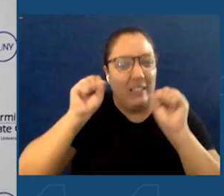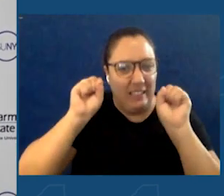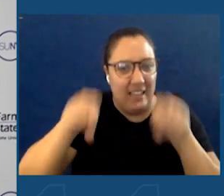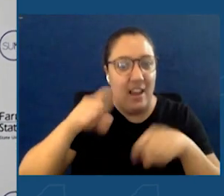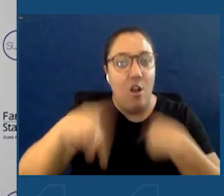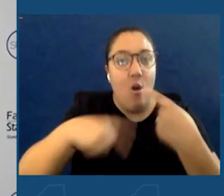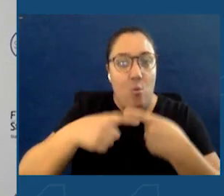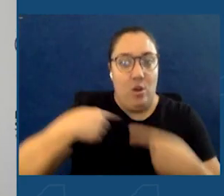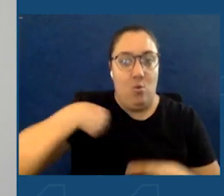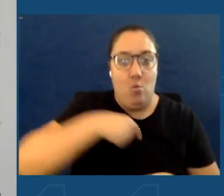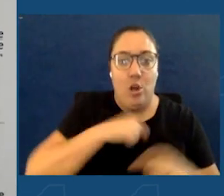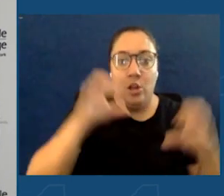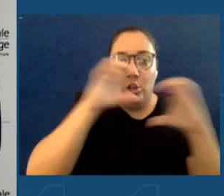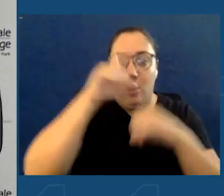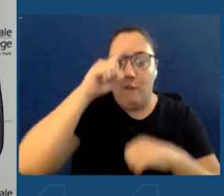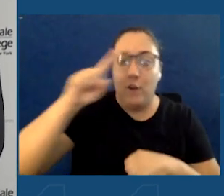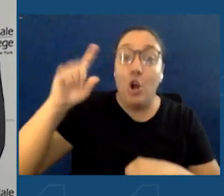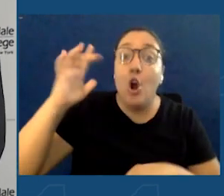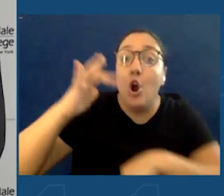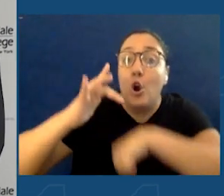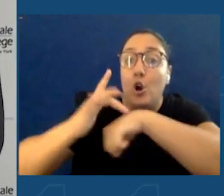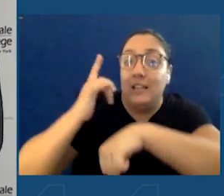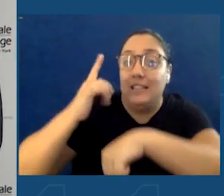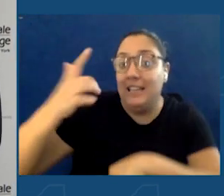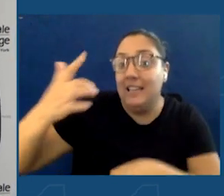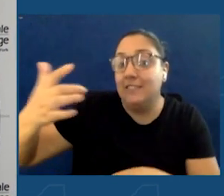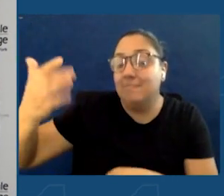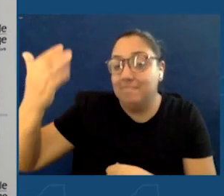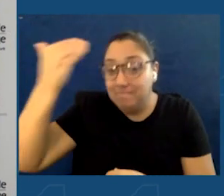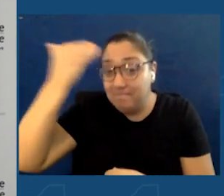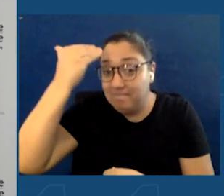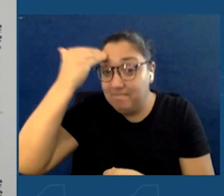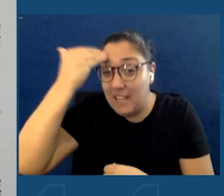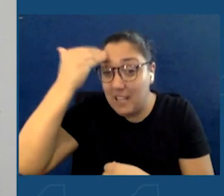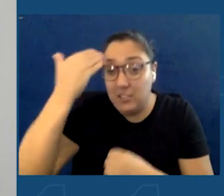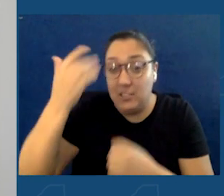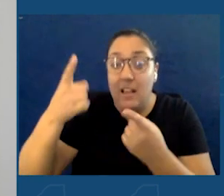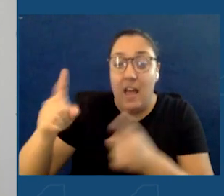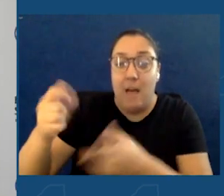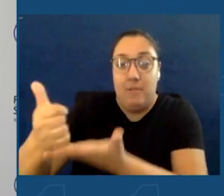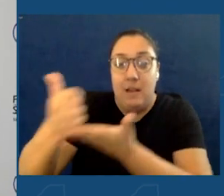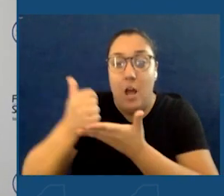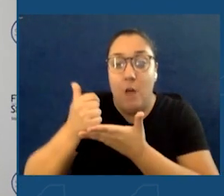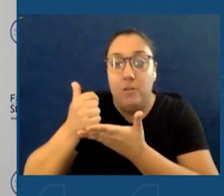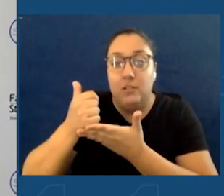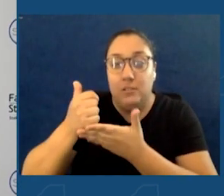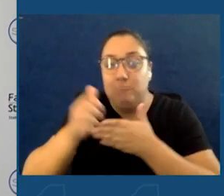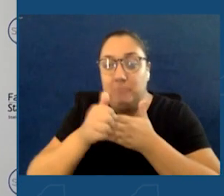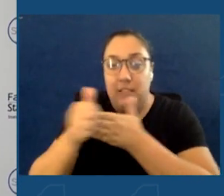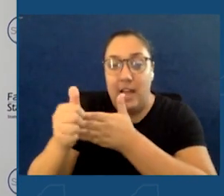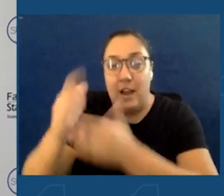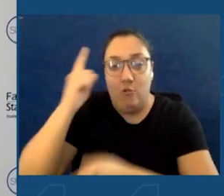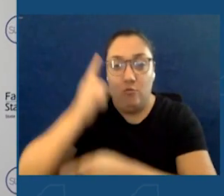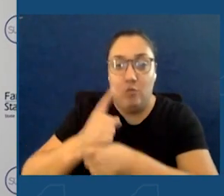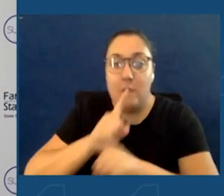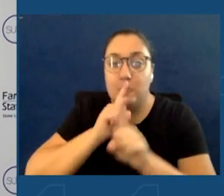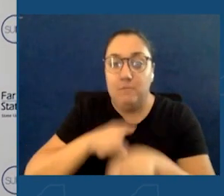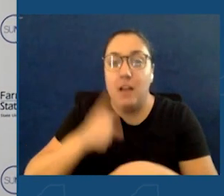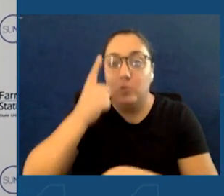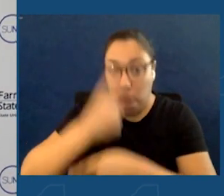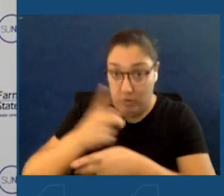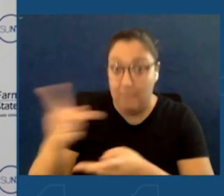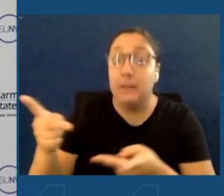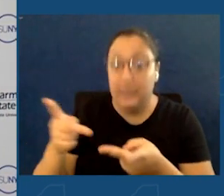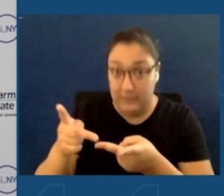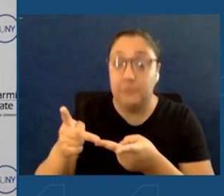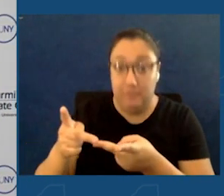that early intelligence that can help guide the right response to the right place. And but more than that, we have to make